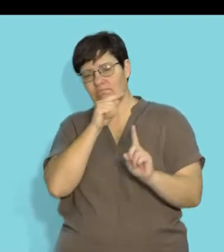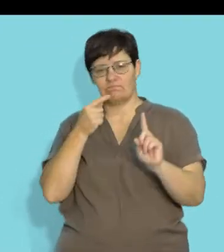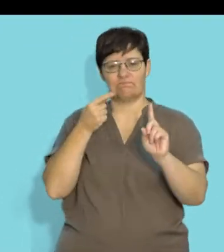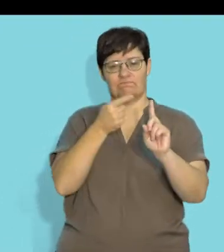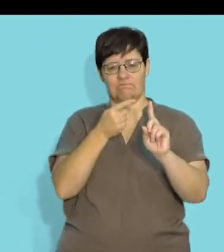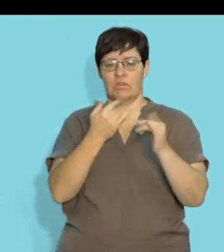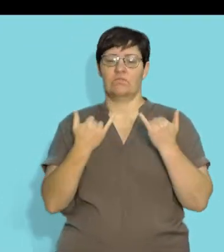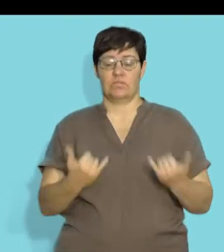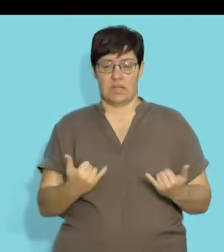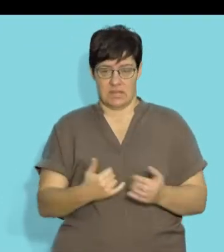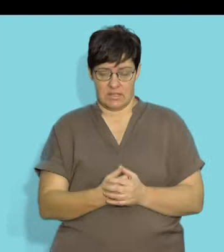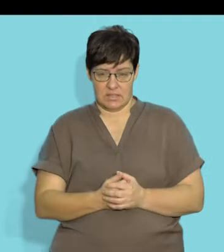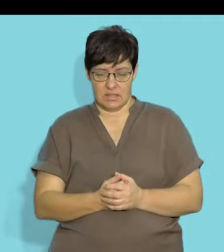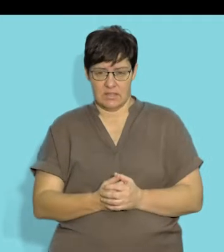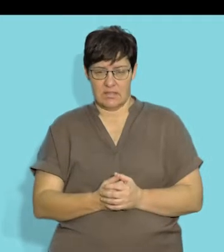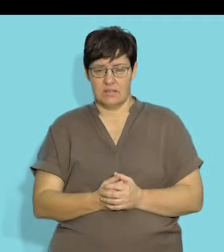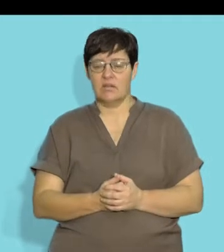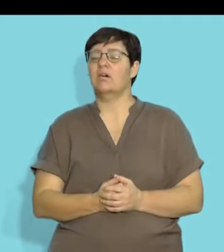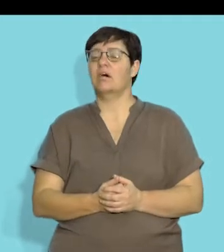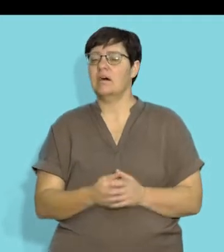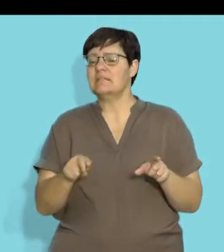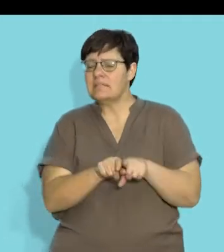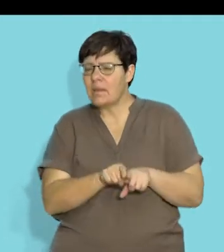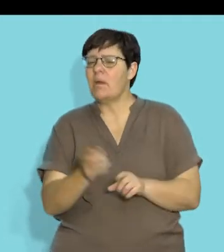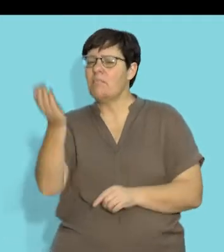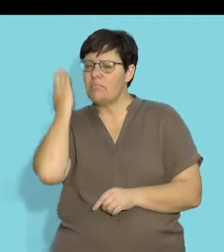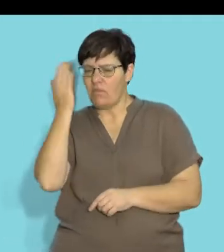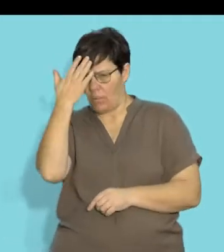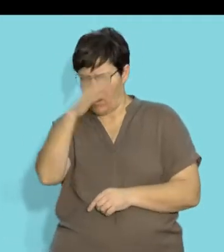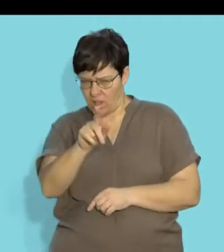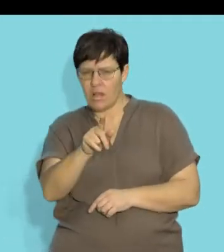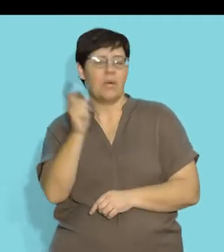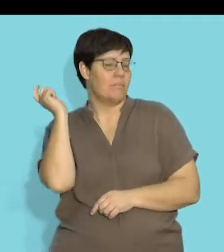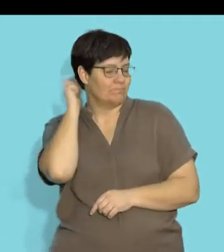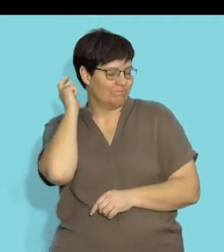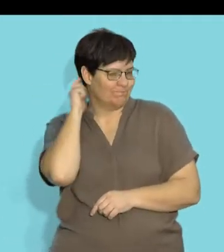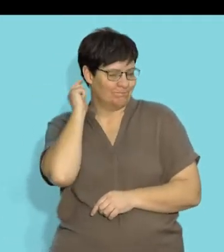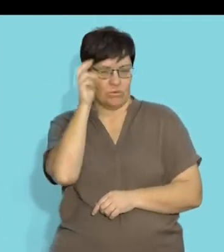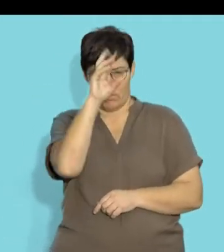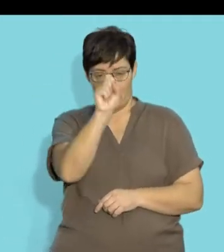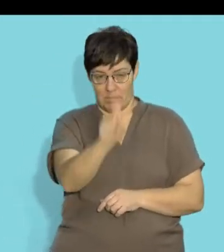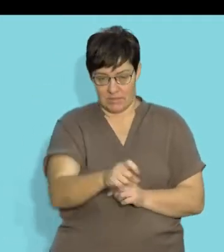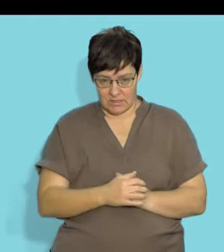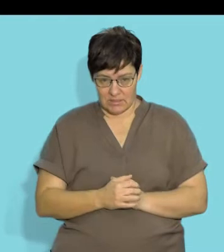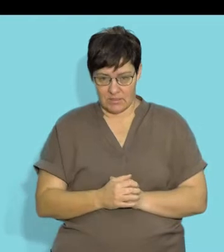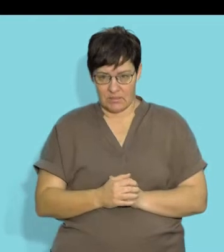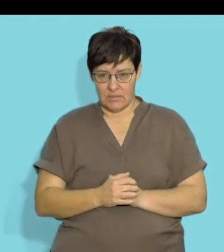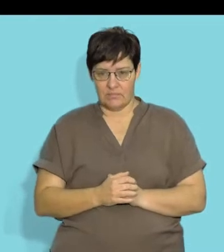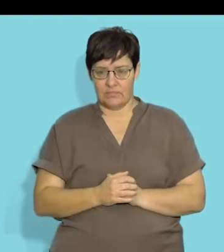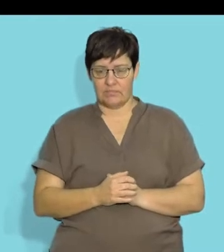session, and some of the stuff that we already know that we need to remind ourselves of. We shall talk about concentration